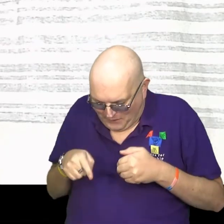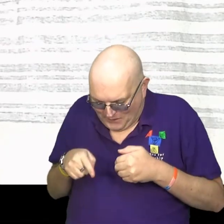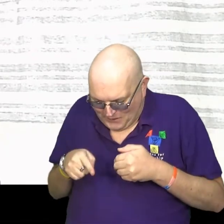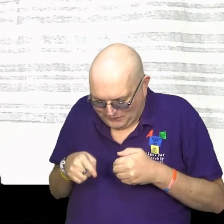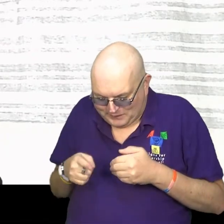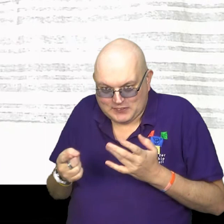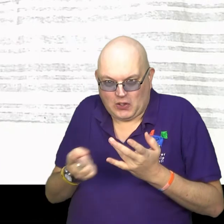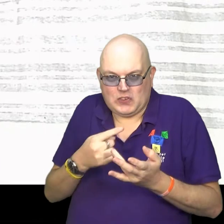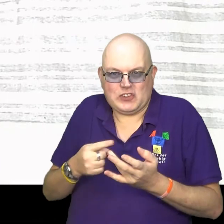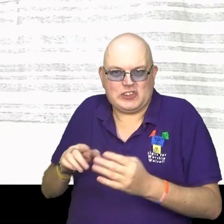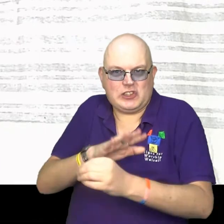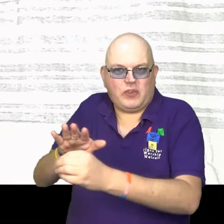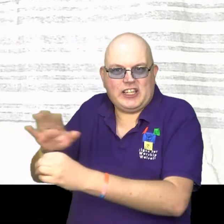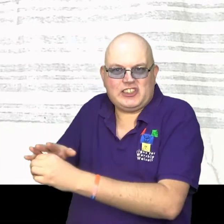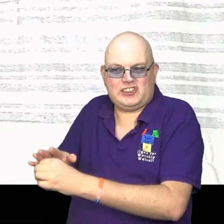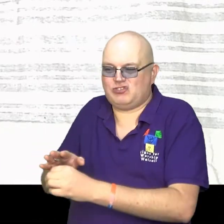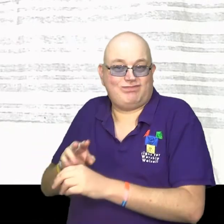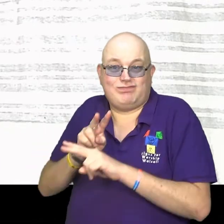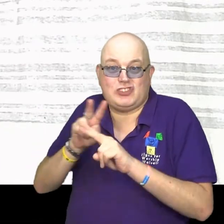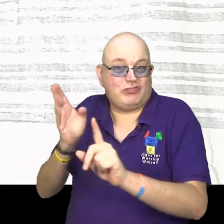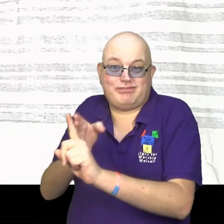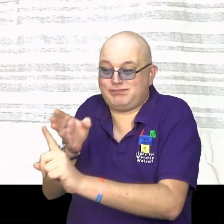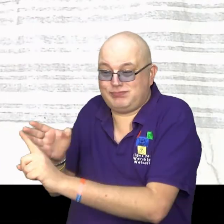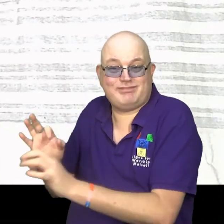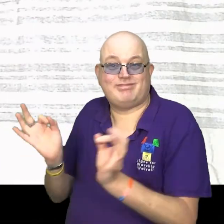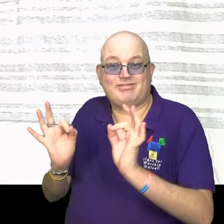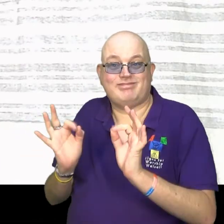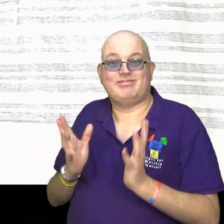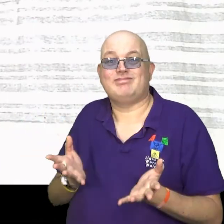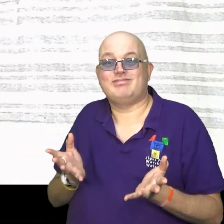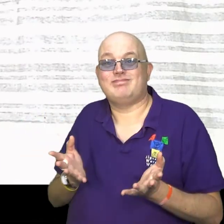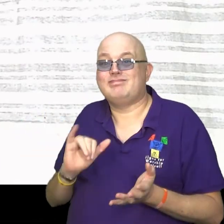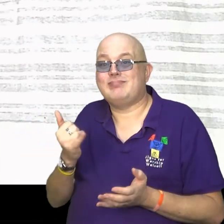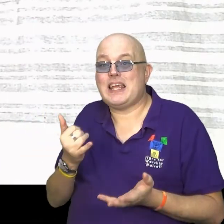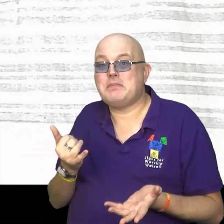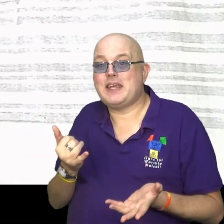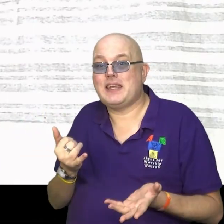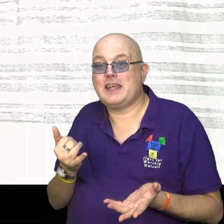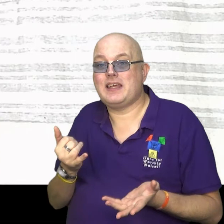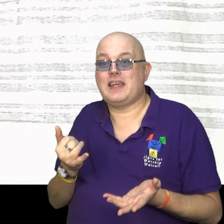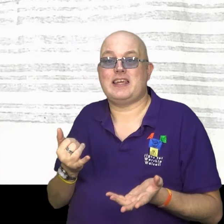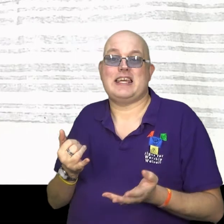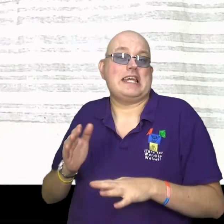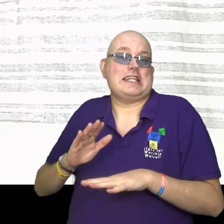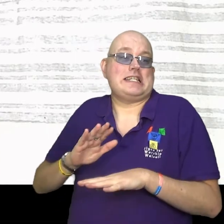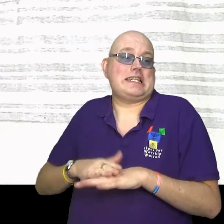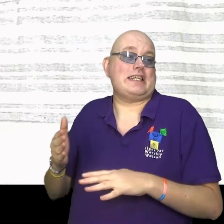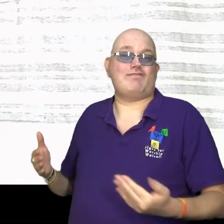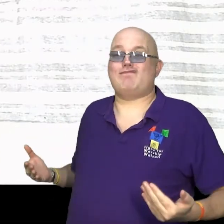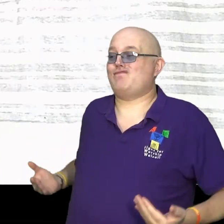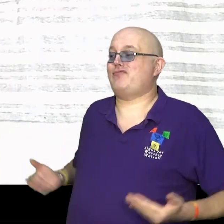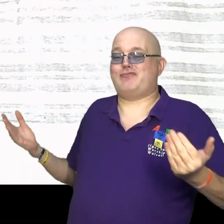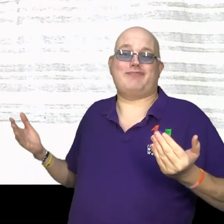couldn't see what was going on around him. Or if we were being a little harsher, we might say that perhaps he